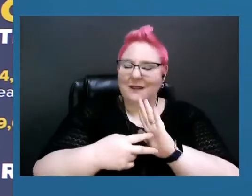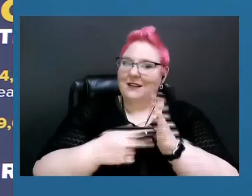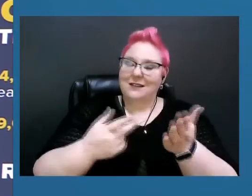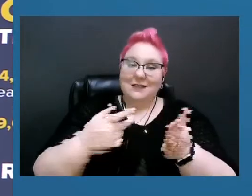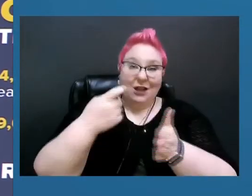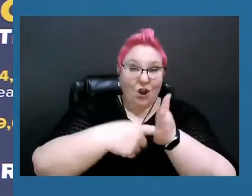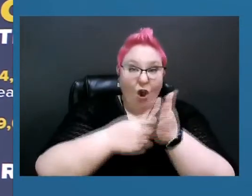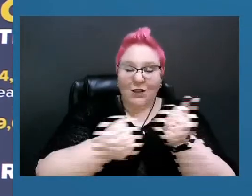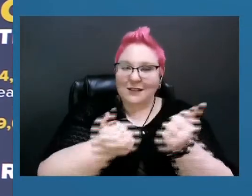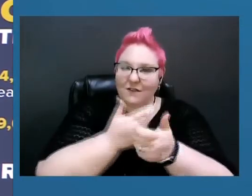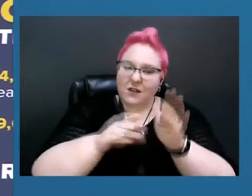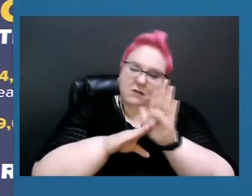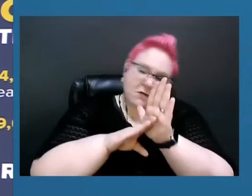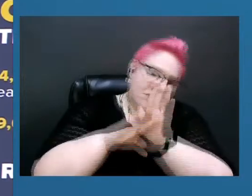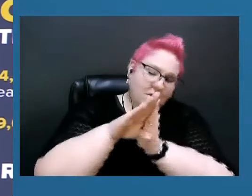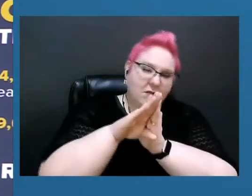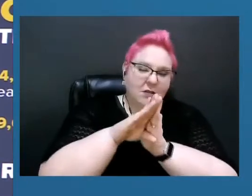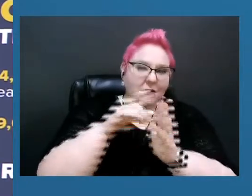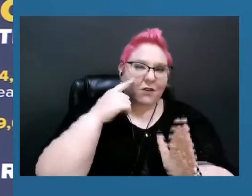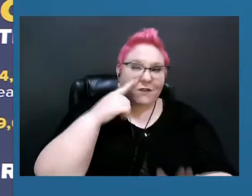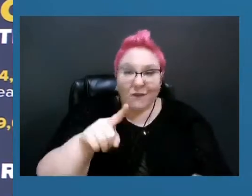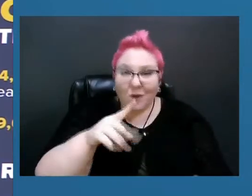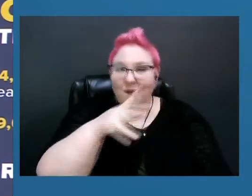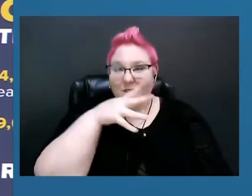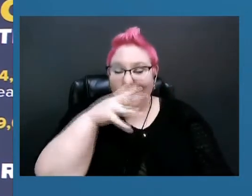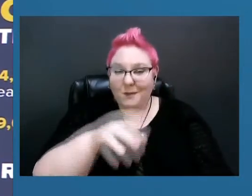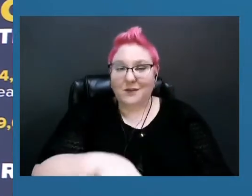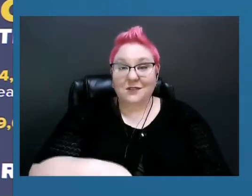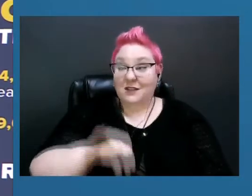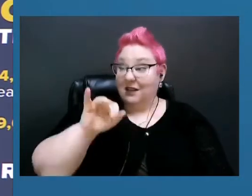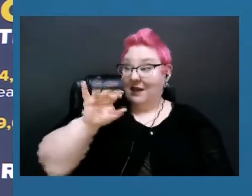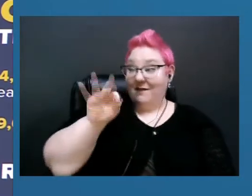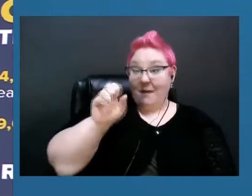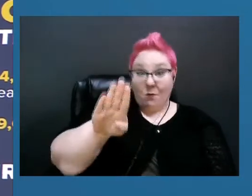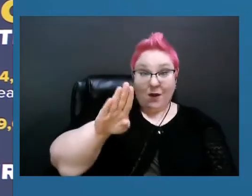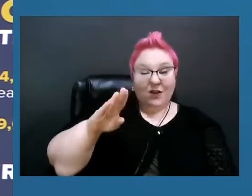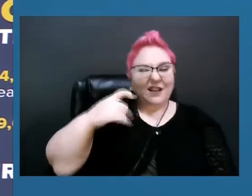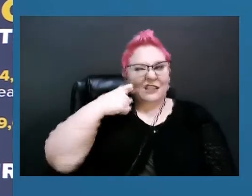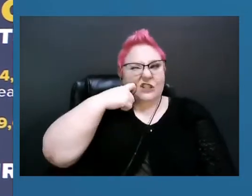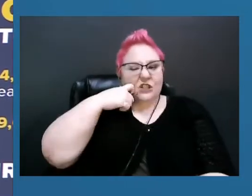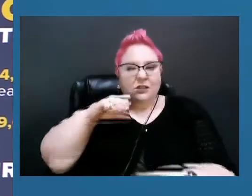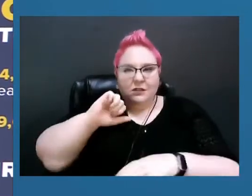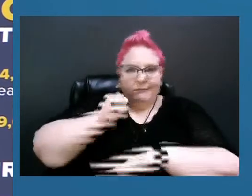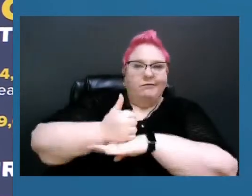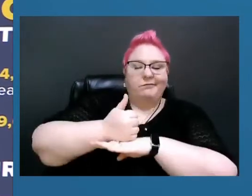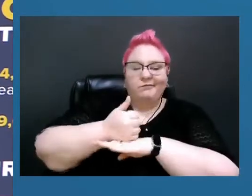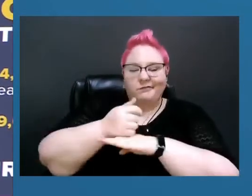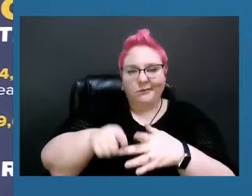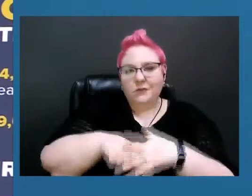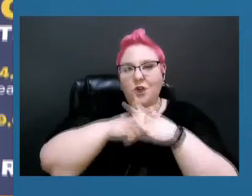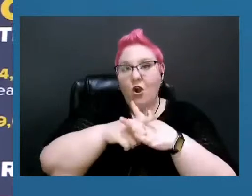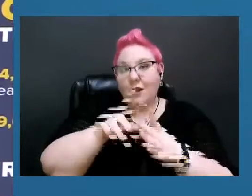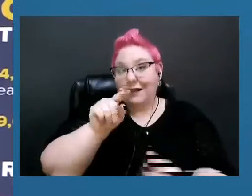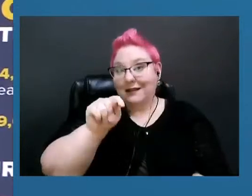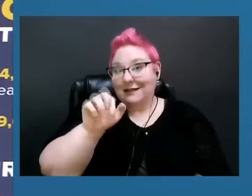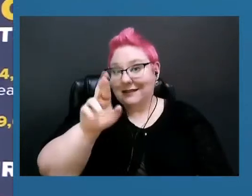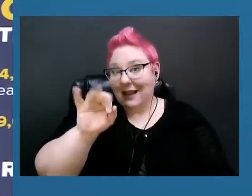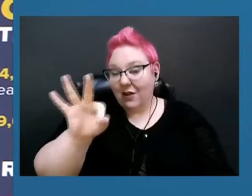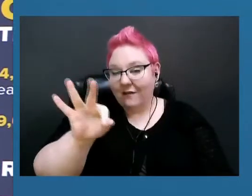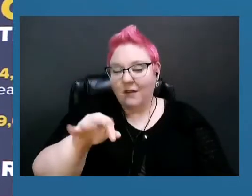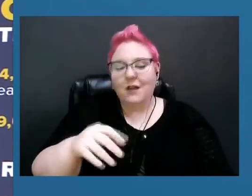back in February, tariffs had just started. I brought together farmers from particularly the North Country, but mostly